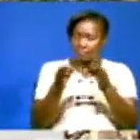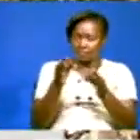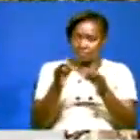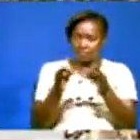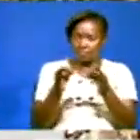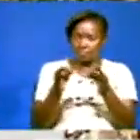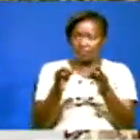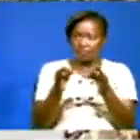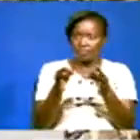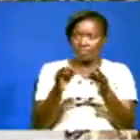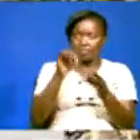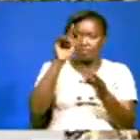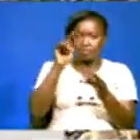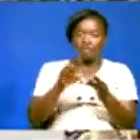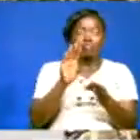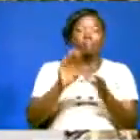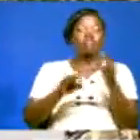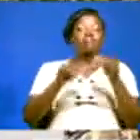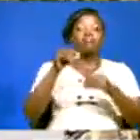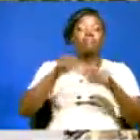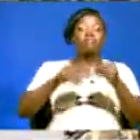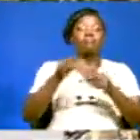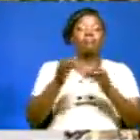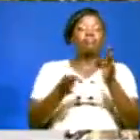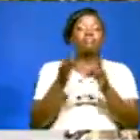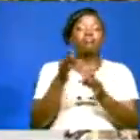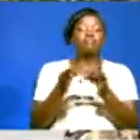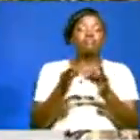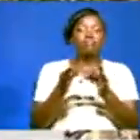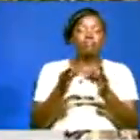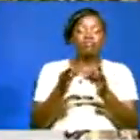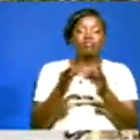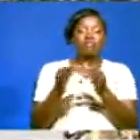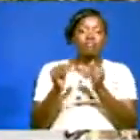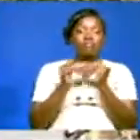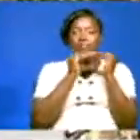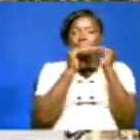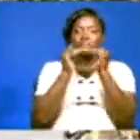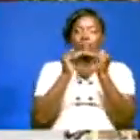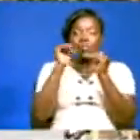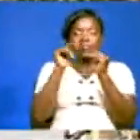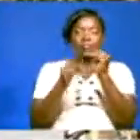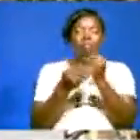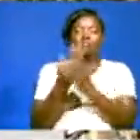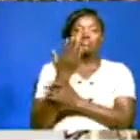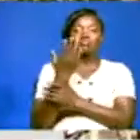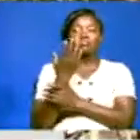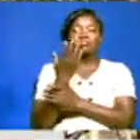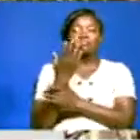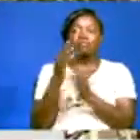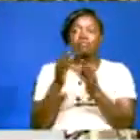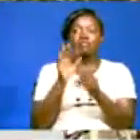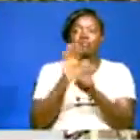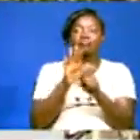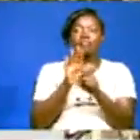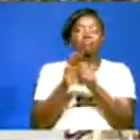justice. There must be electoral justice. Electoral democracy cannot thrive if there is too much